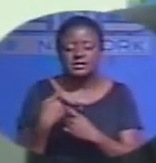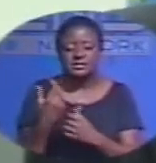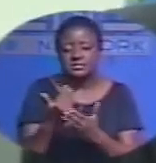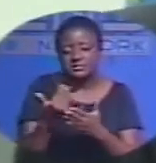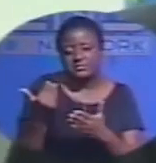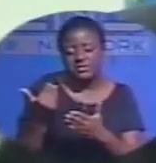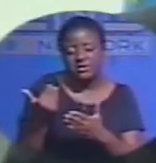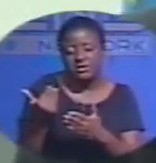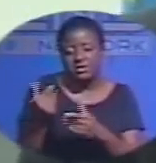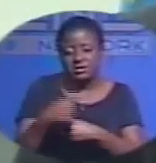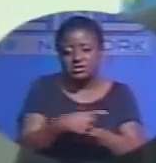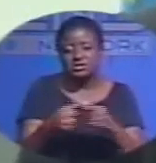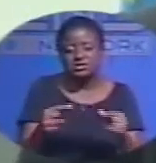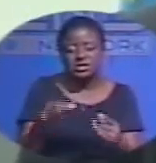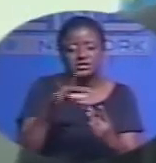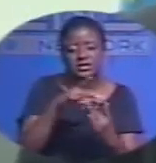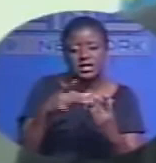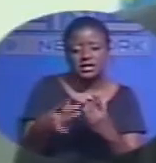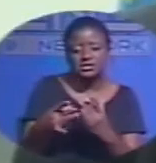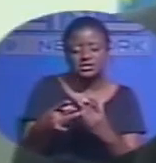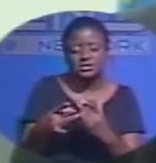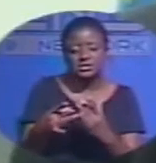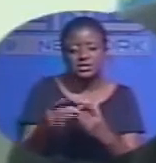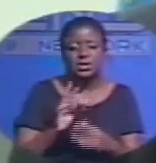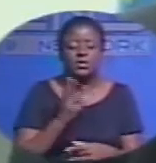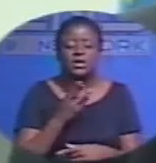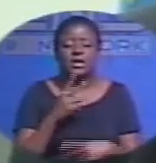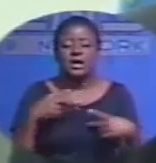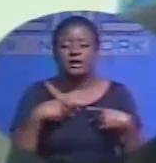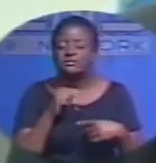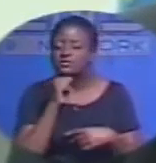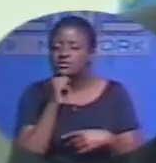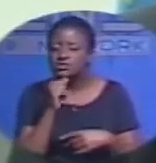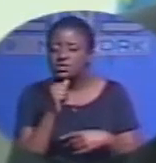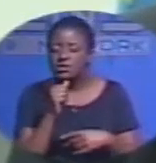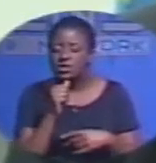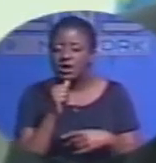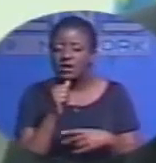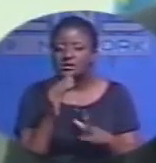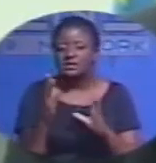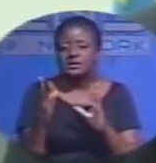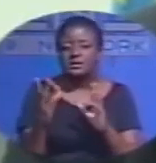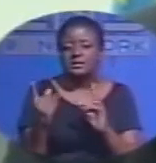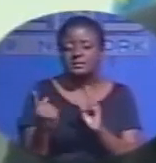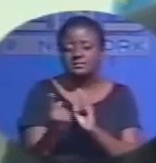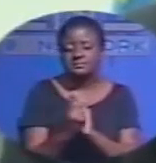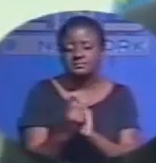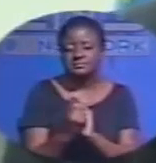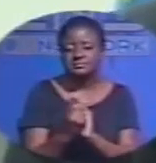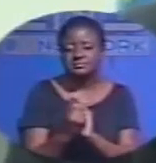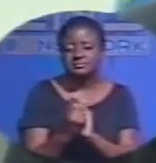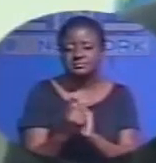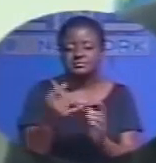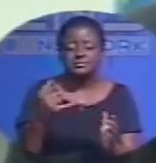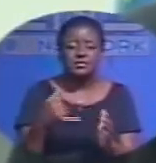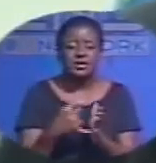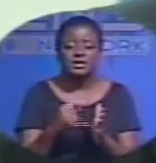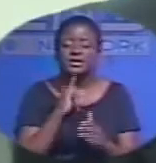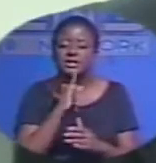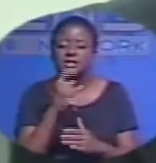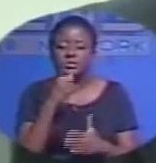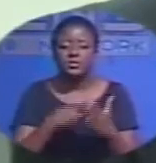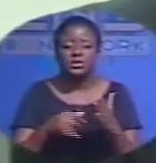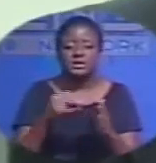For one reason or the other, we have not crossed paths. It is what it is,